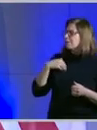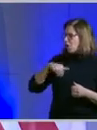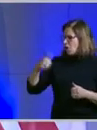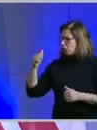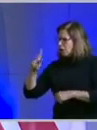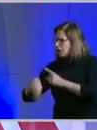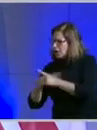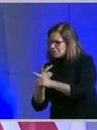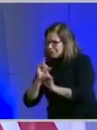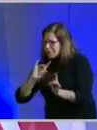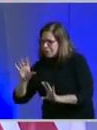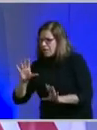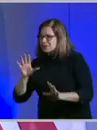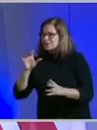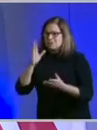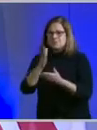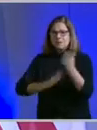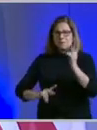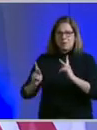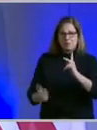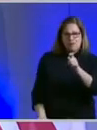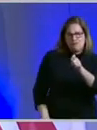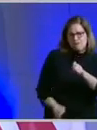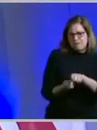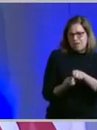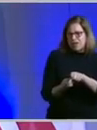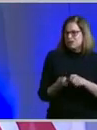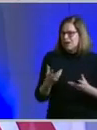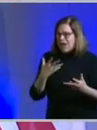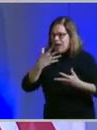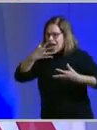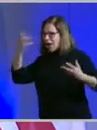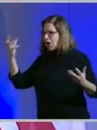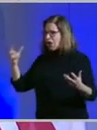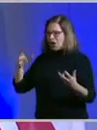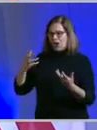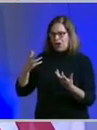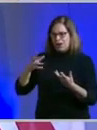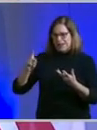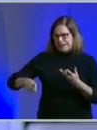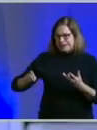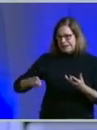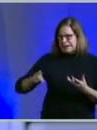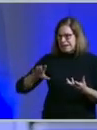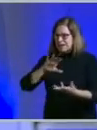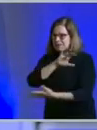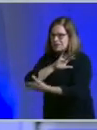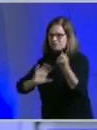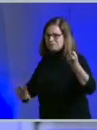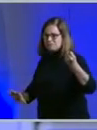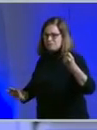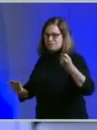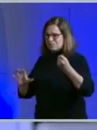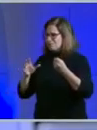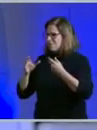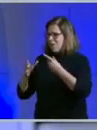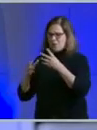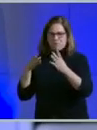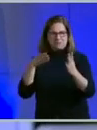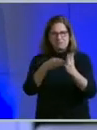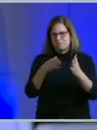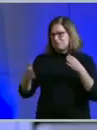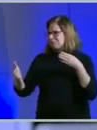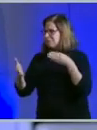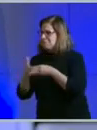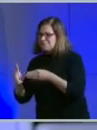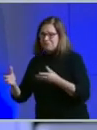about retribution. It's about hopelessness on the part of young people committing these senseless acts of violence against each other. And our young people and their